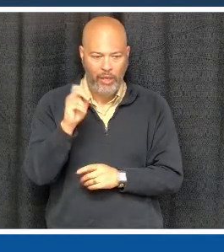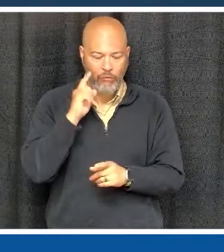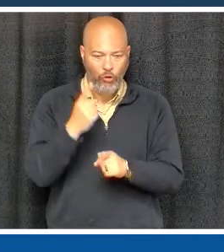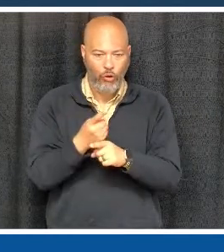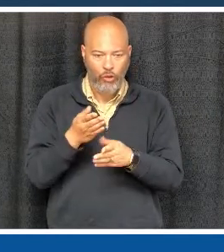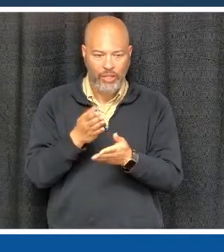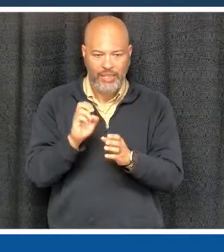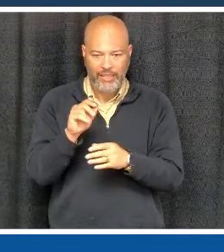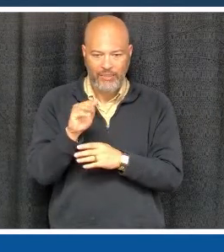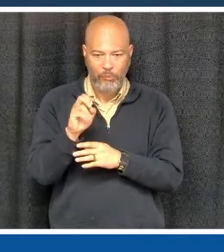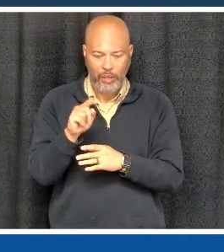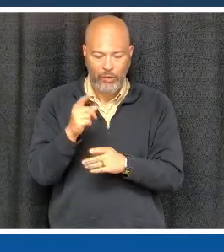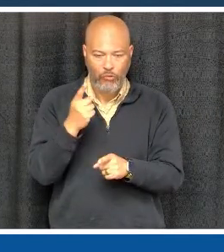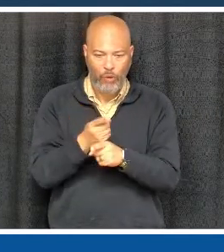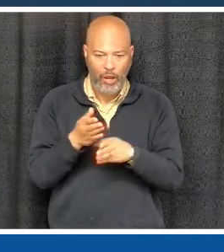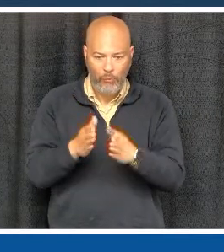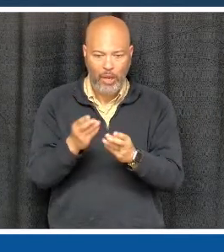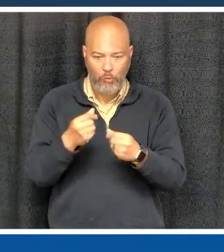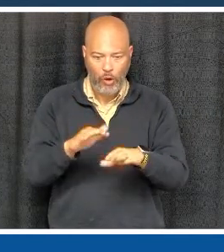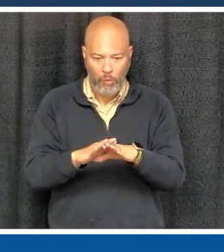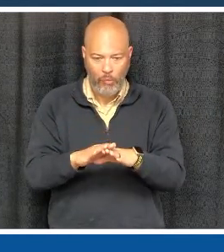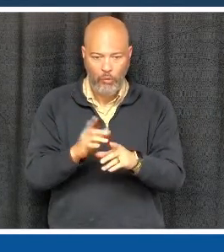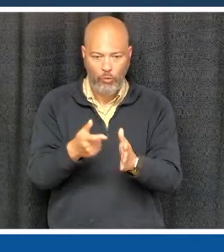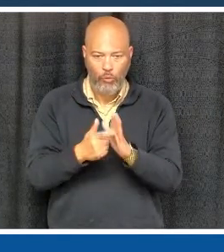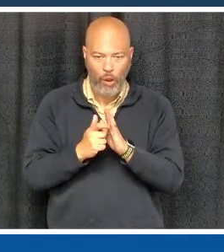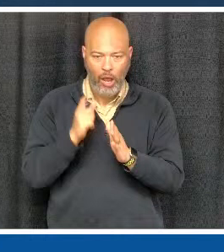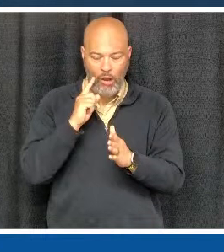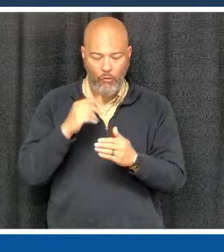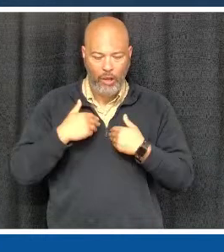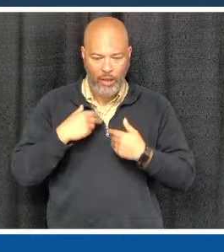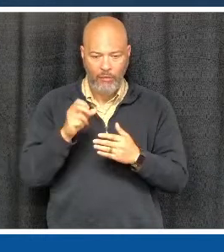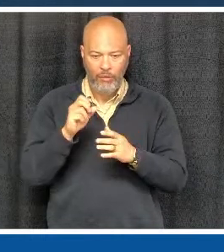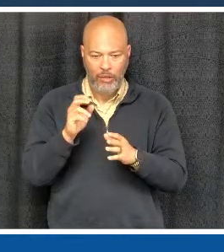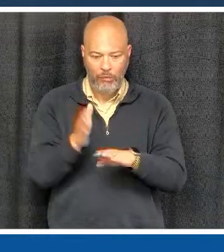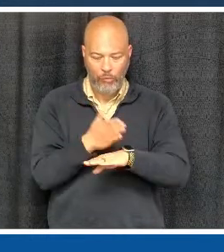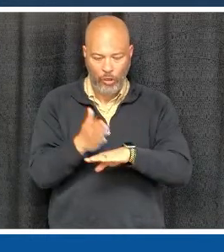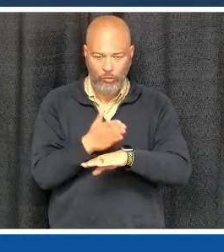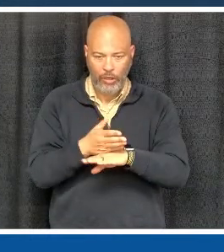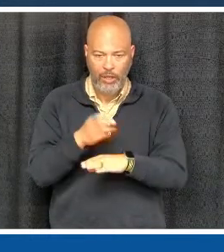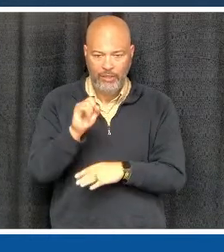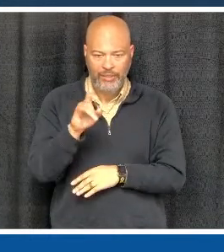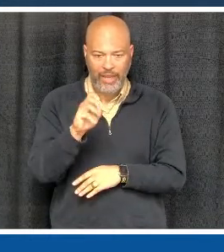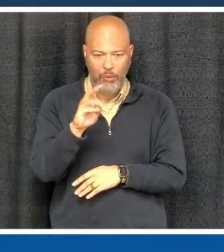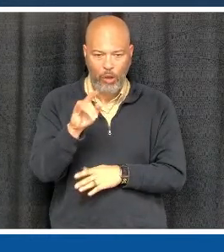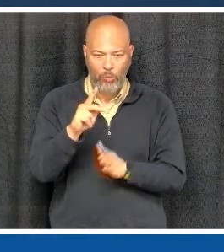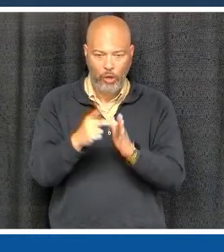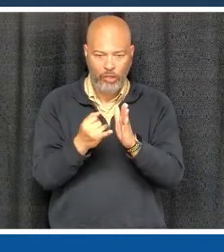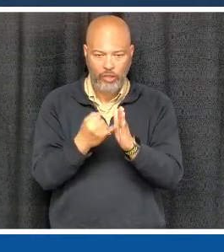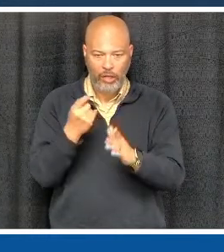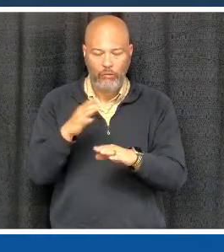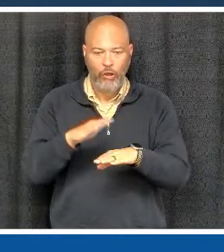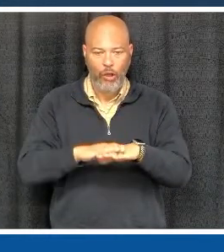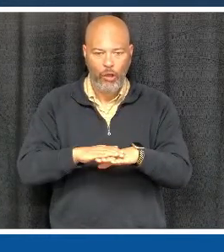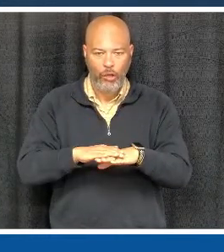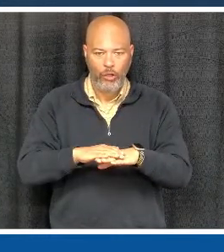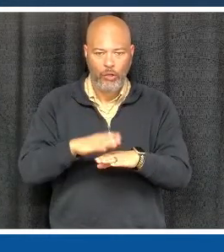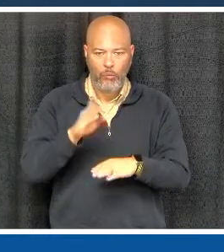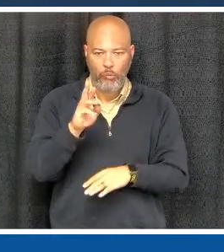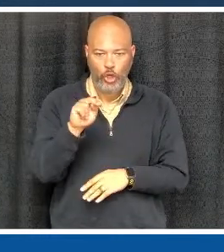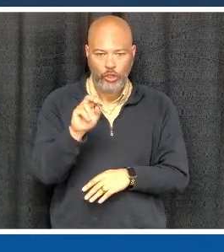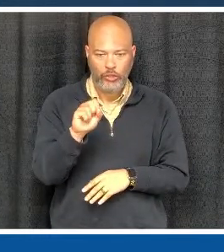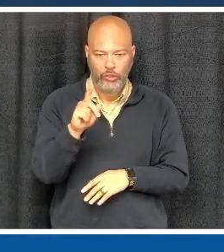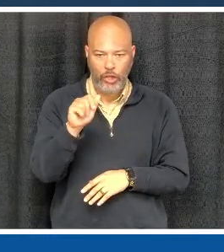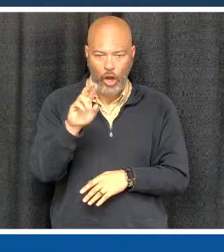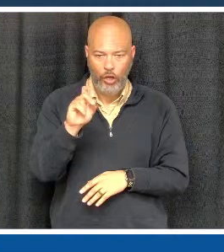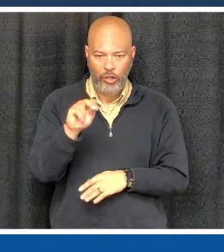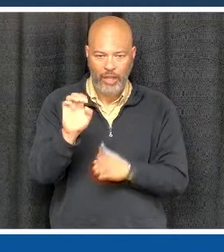easements, property, and rights of way required to facilitate construction of the sidewalk project on Burns Darden